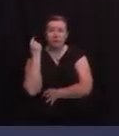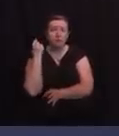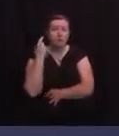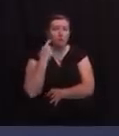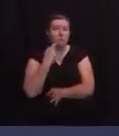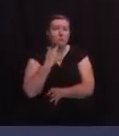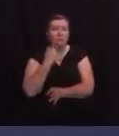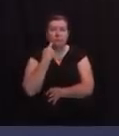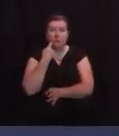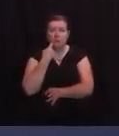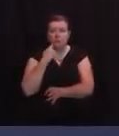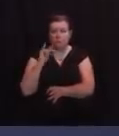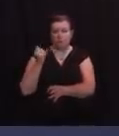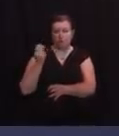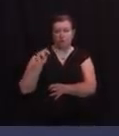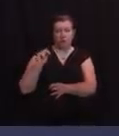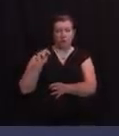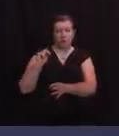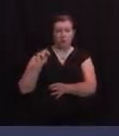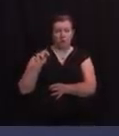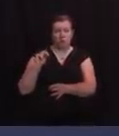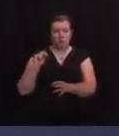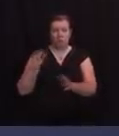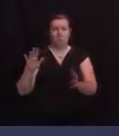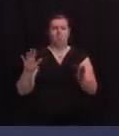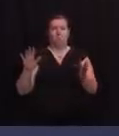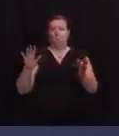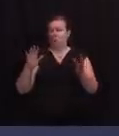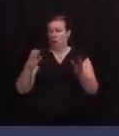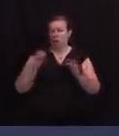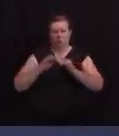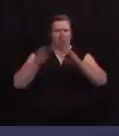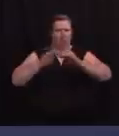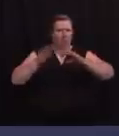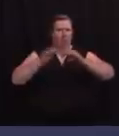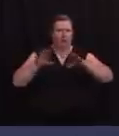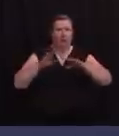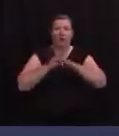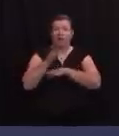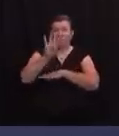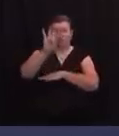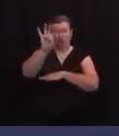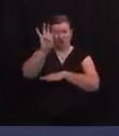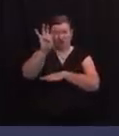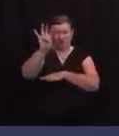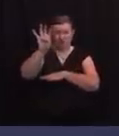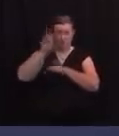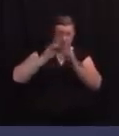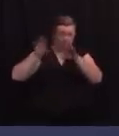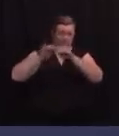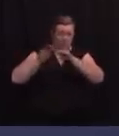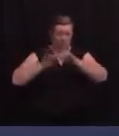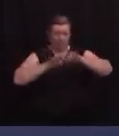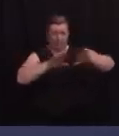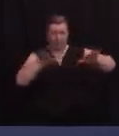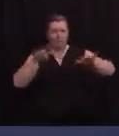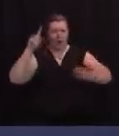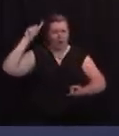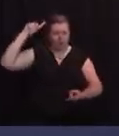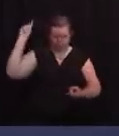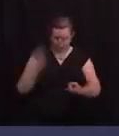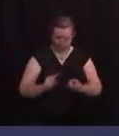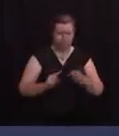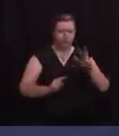it to the beginning of this year in January, where we had over 400 active outbreaks. So